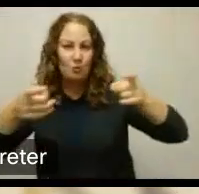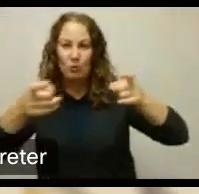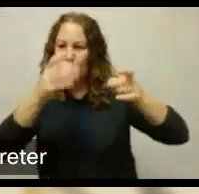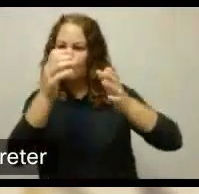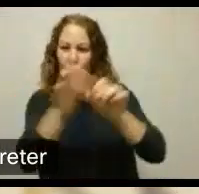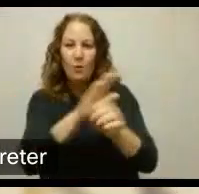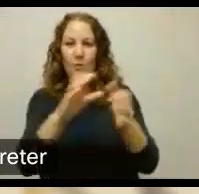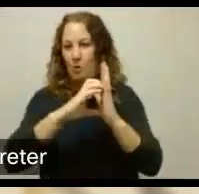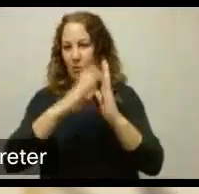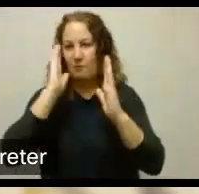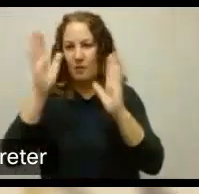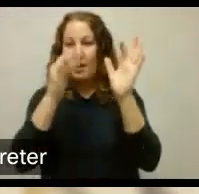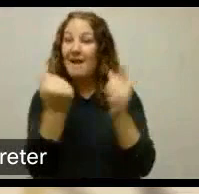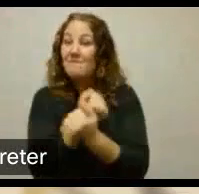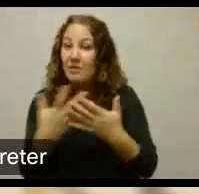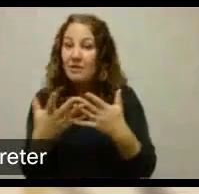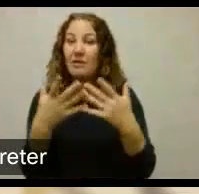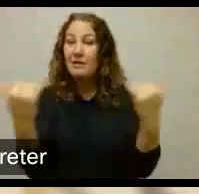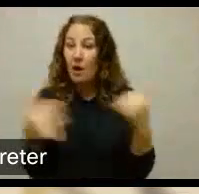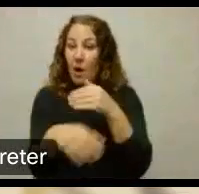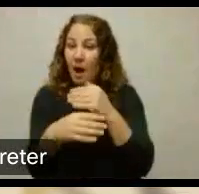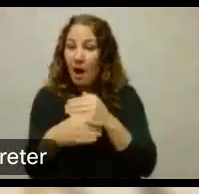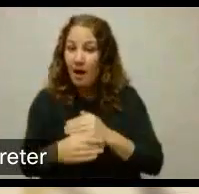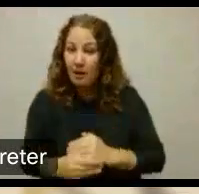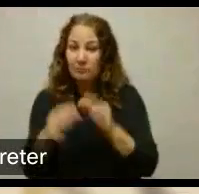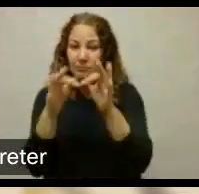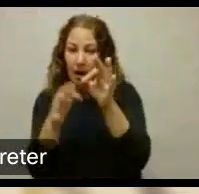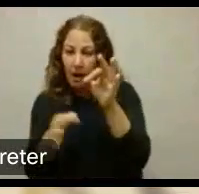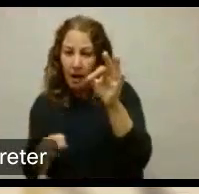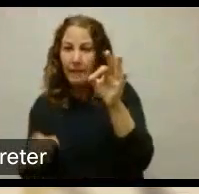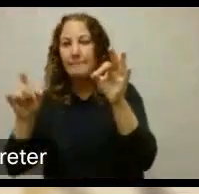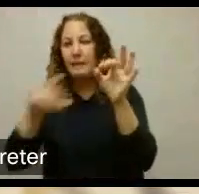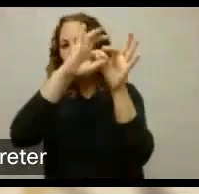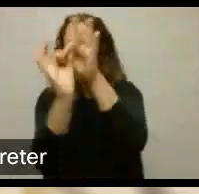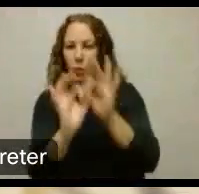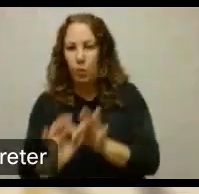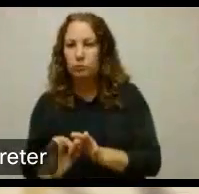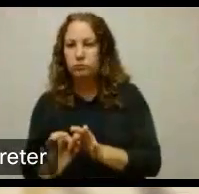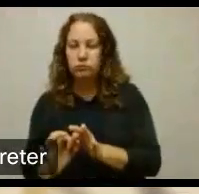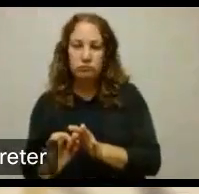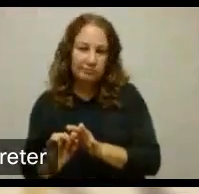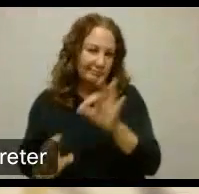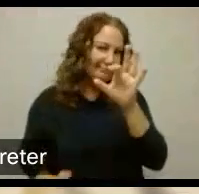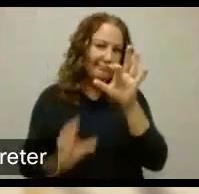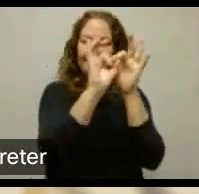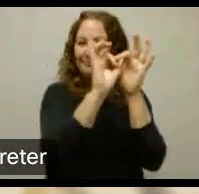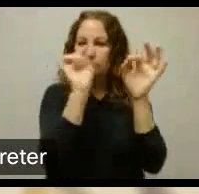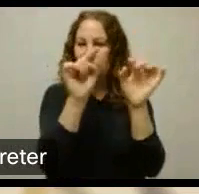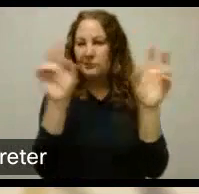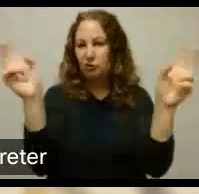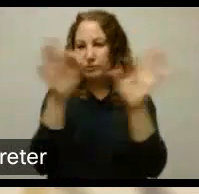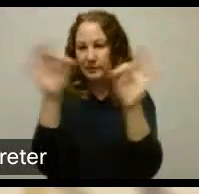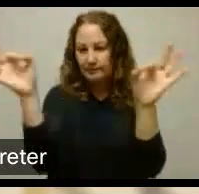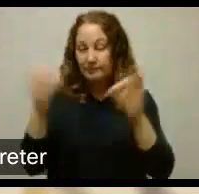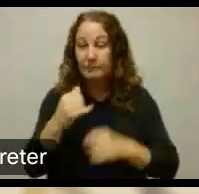paragraph. Everything else that you now add to this paragraph must relate back to your topic sentence.